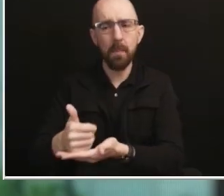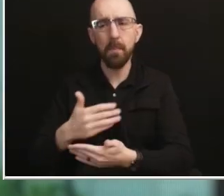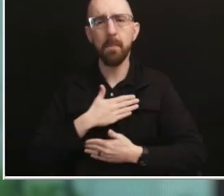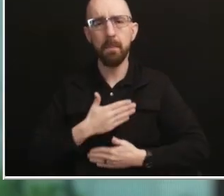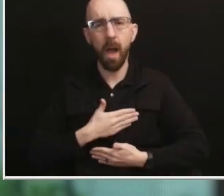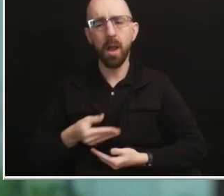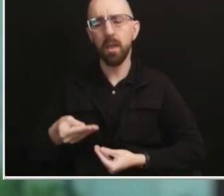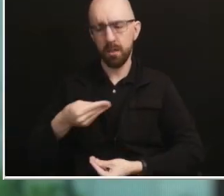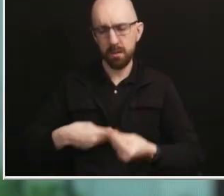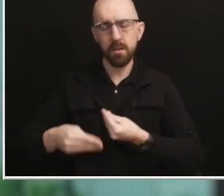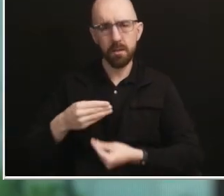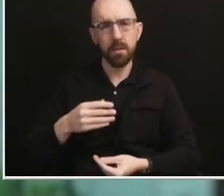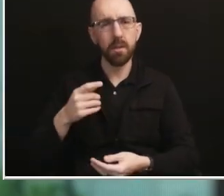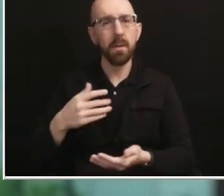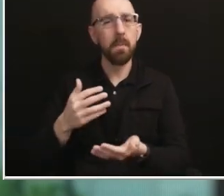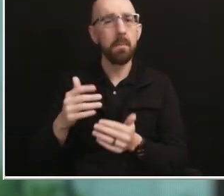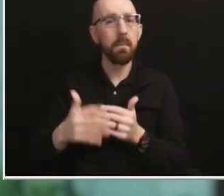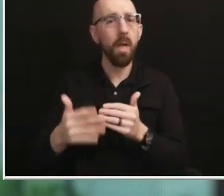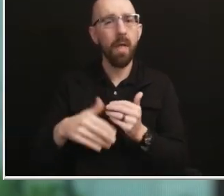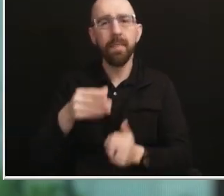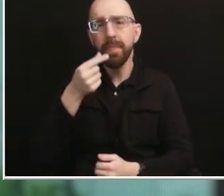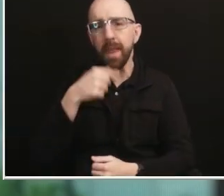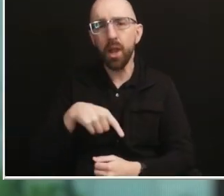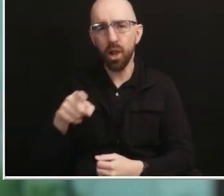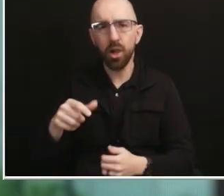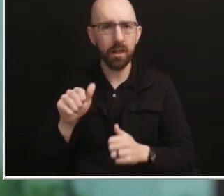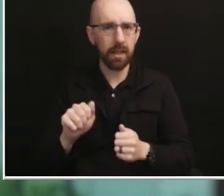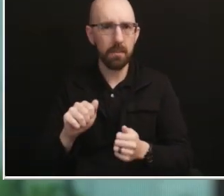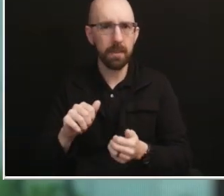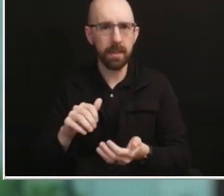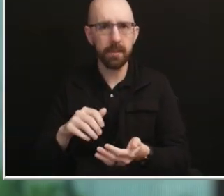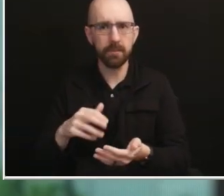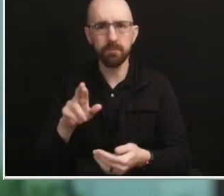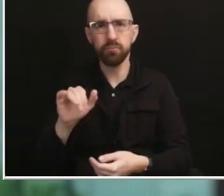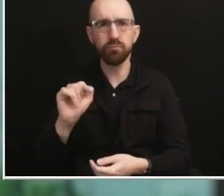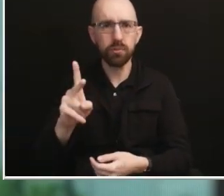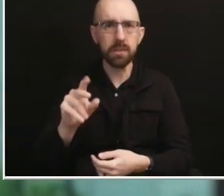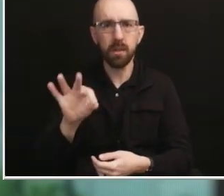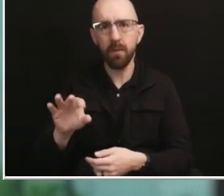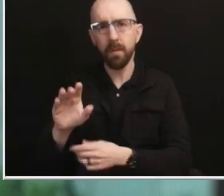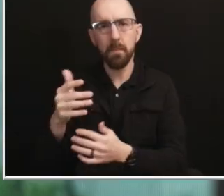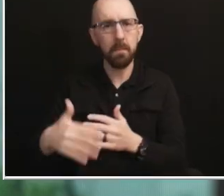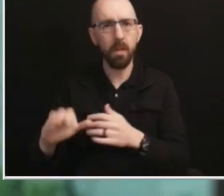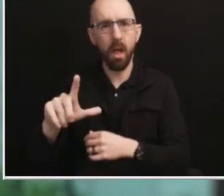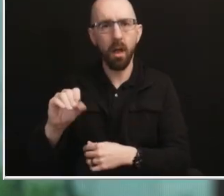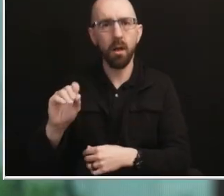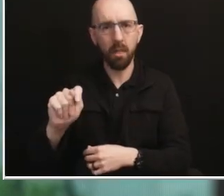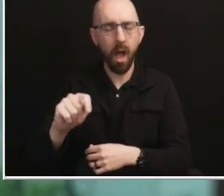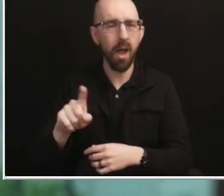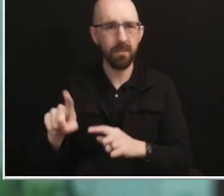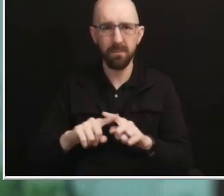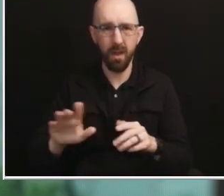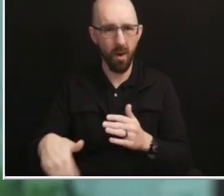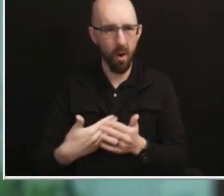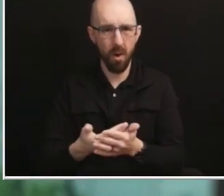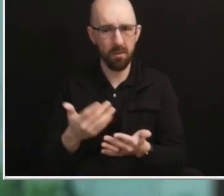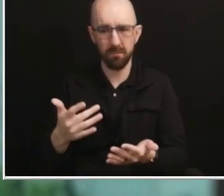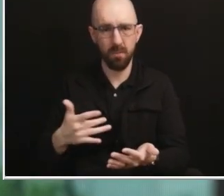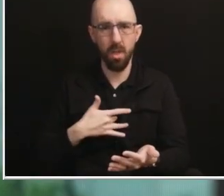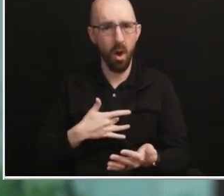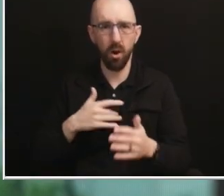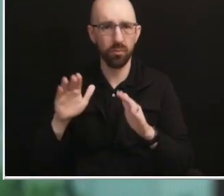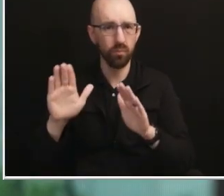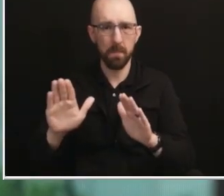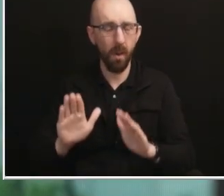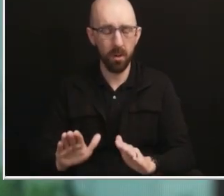use blood thinners because they're vulnerable to blood clots when their heart isn't pumping well. But it's all very transient. The heart's remarkable, it recovers, you just have to get them